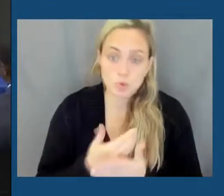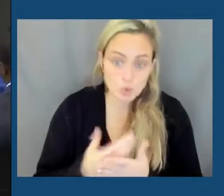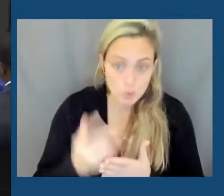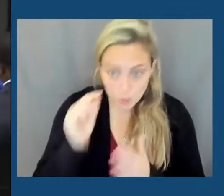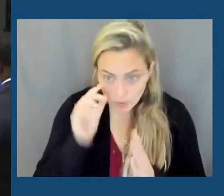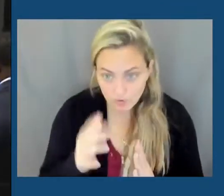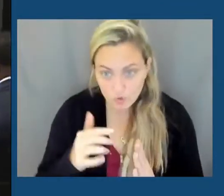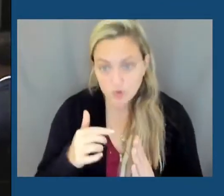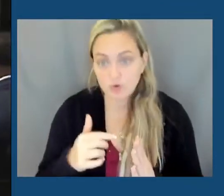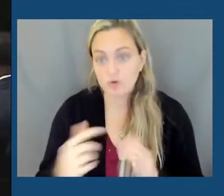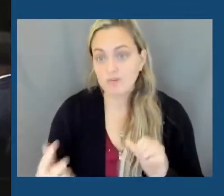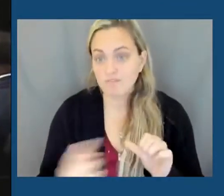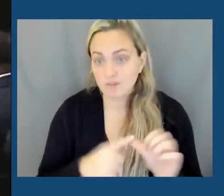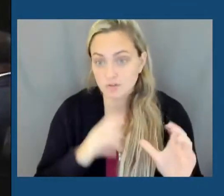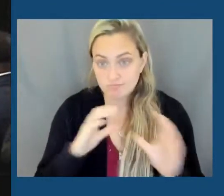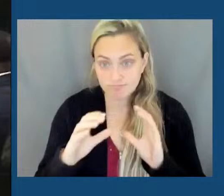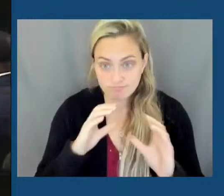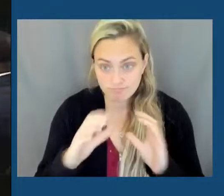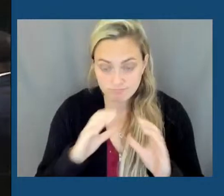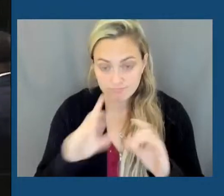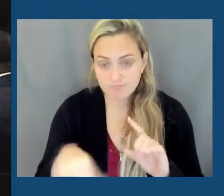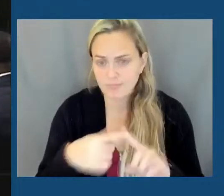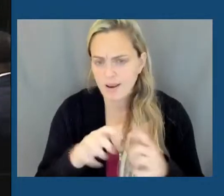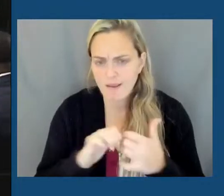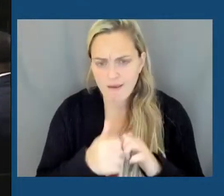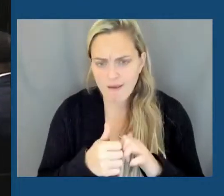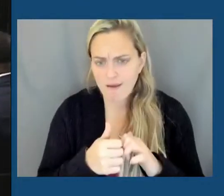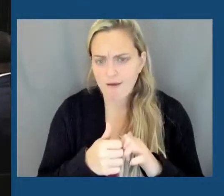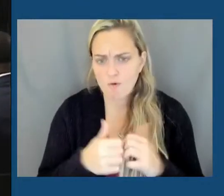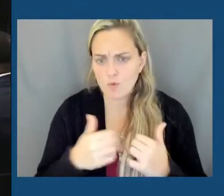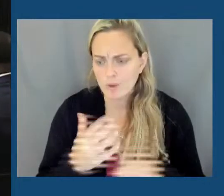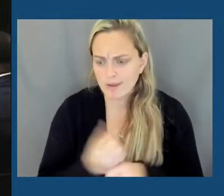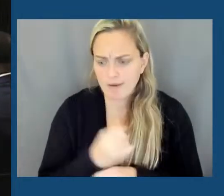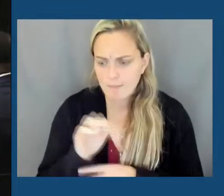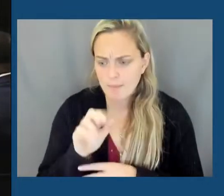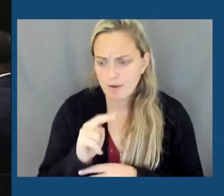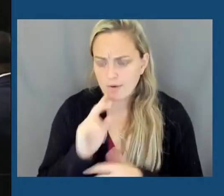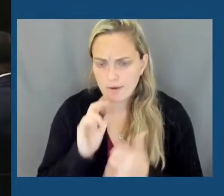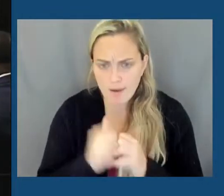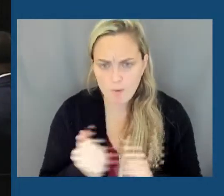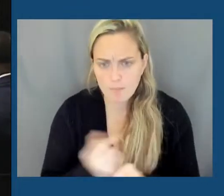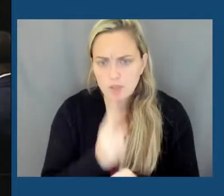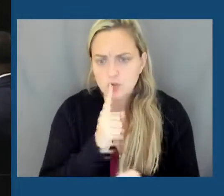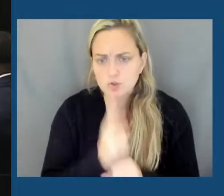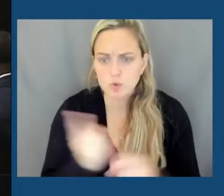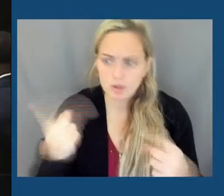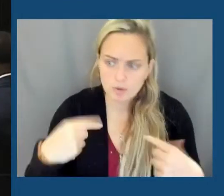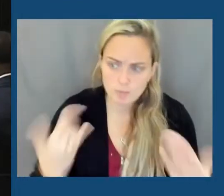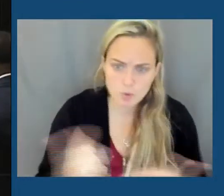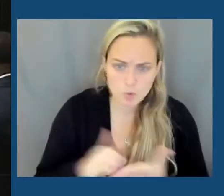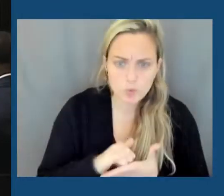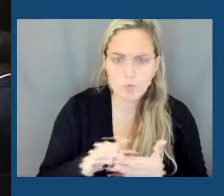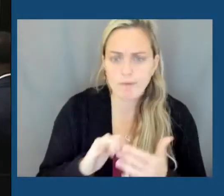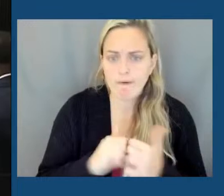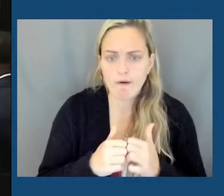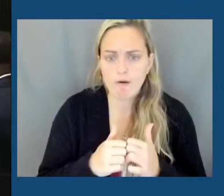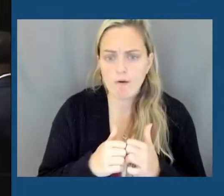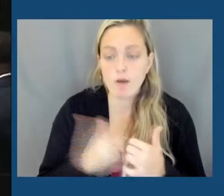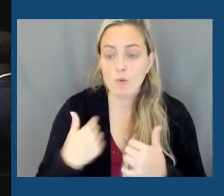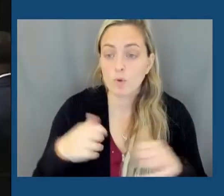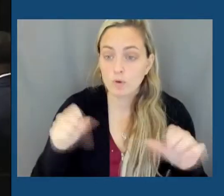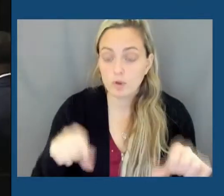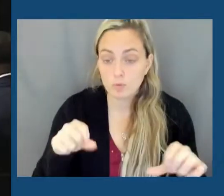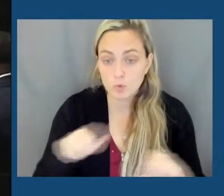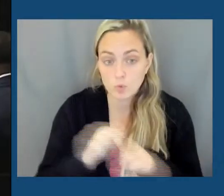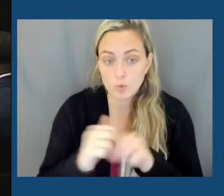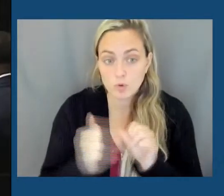had our first conversation was about how do we land Micron, how do we make sure they come to New York, and we were able to work with